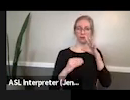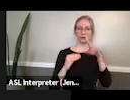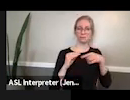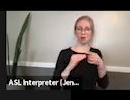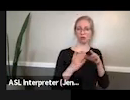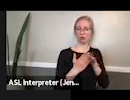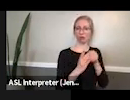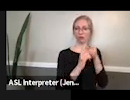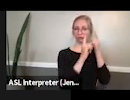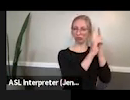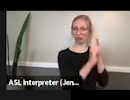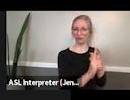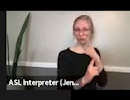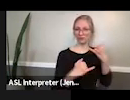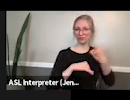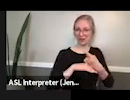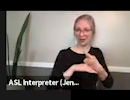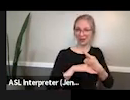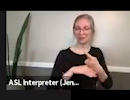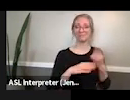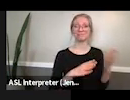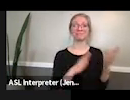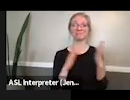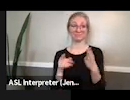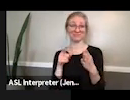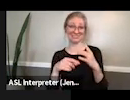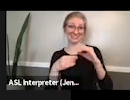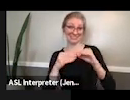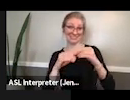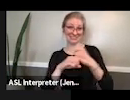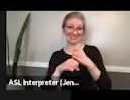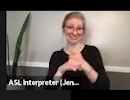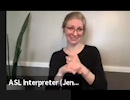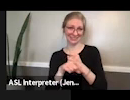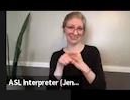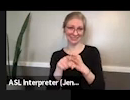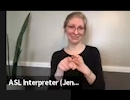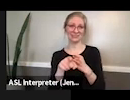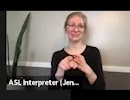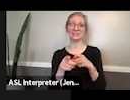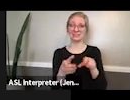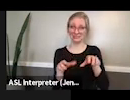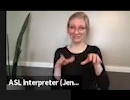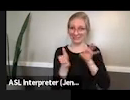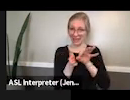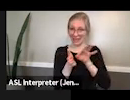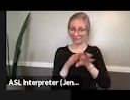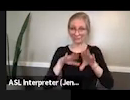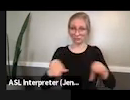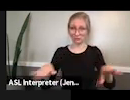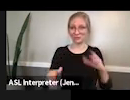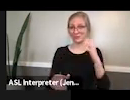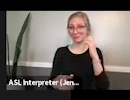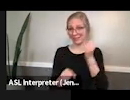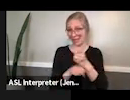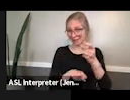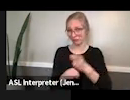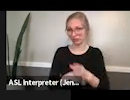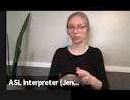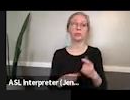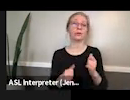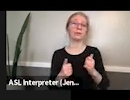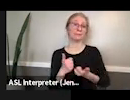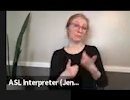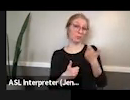on Deafblindness conducts this child count every year. And the most current stats that we have to report to you